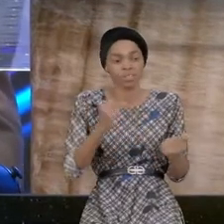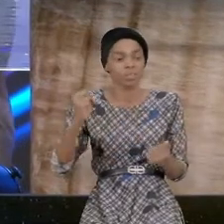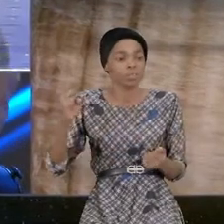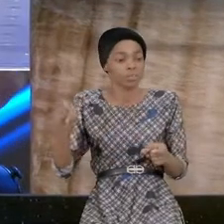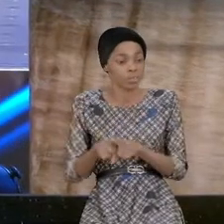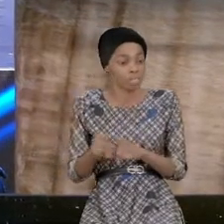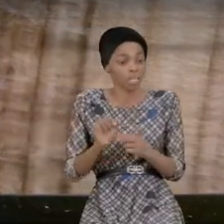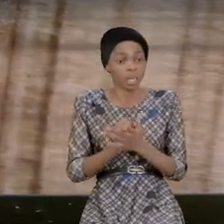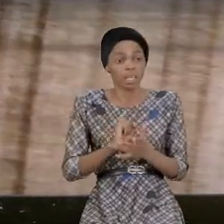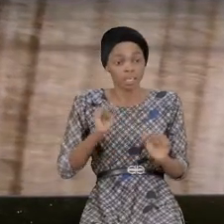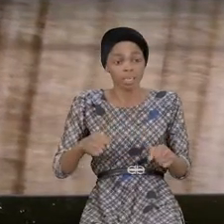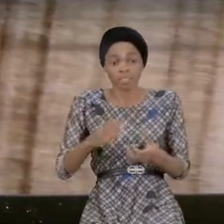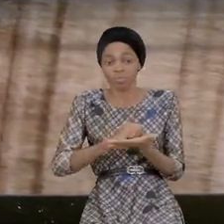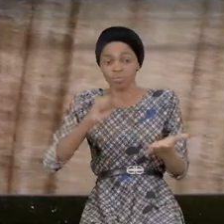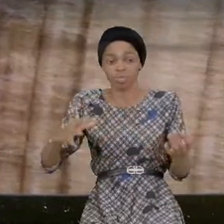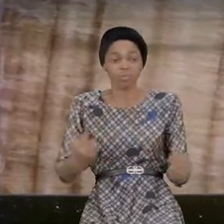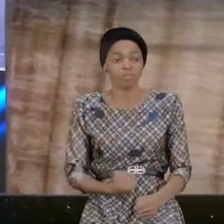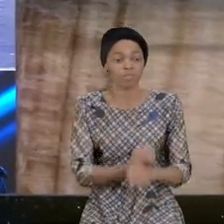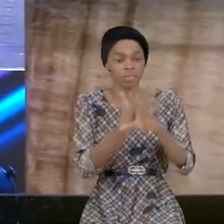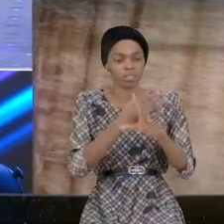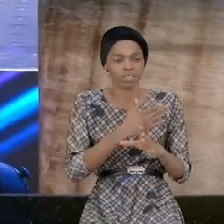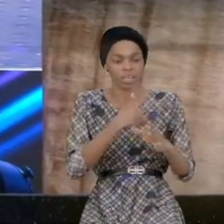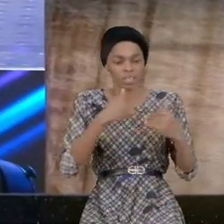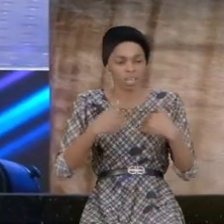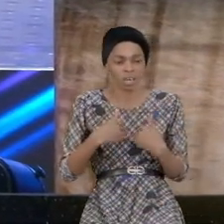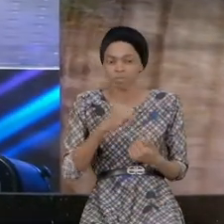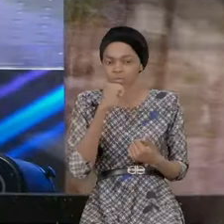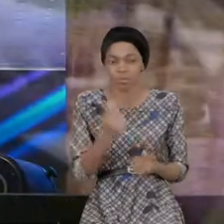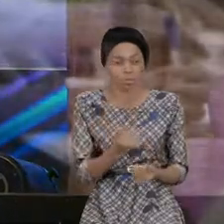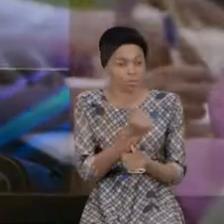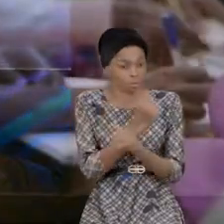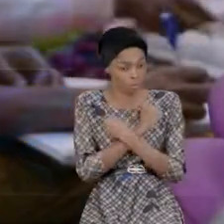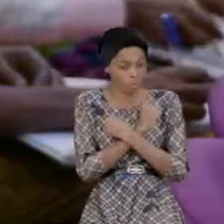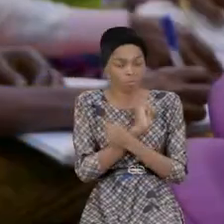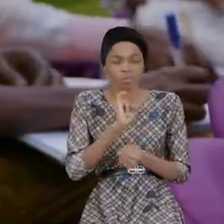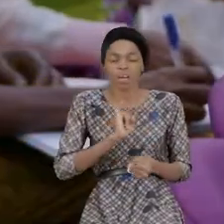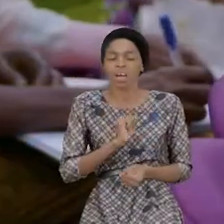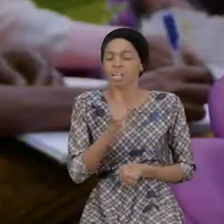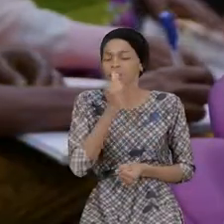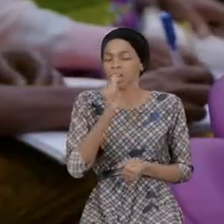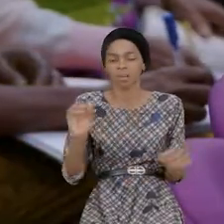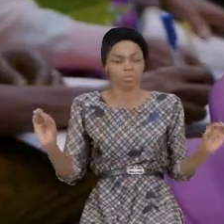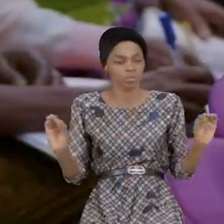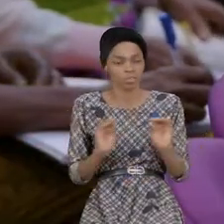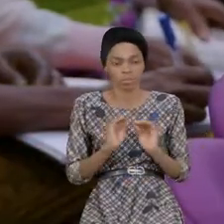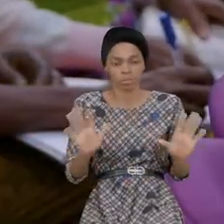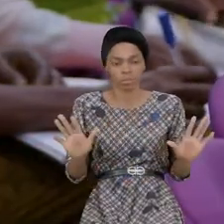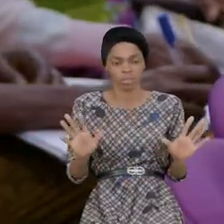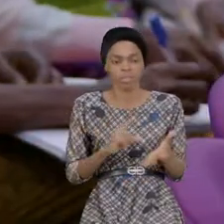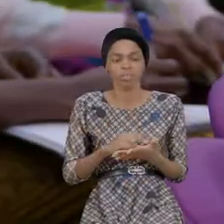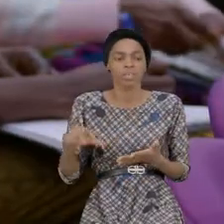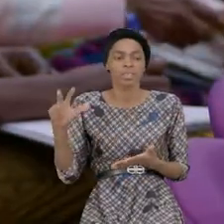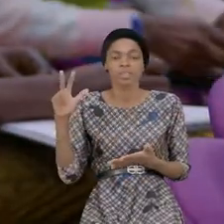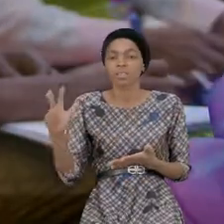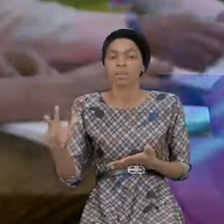remove mountains and have not charity, divine love, I am nothing. In verse 3, it